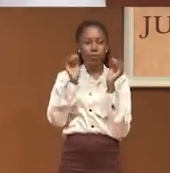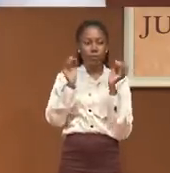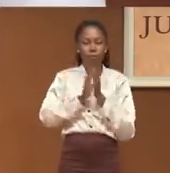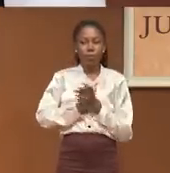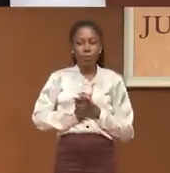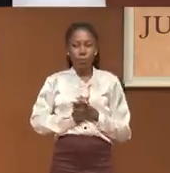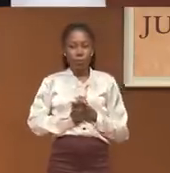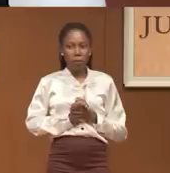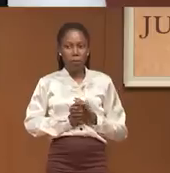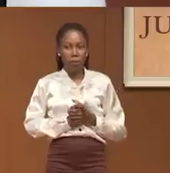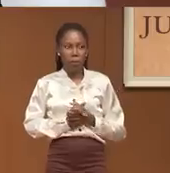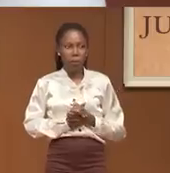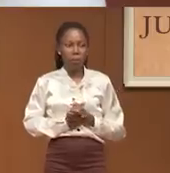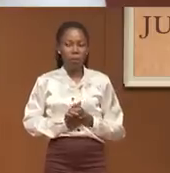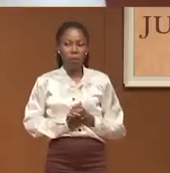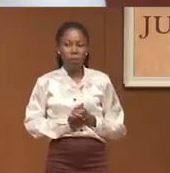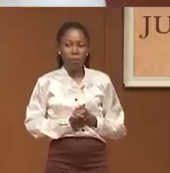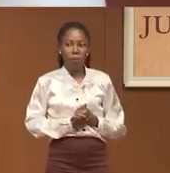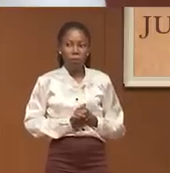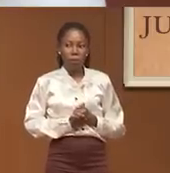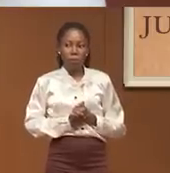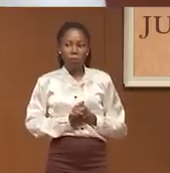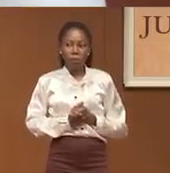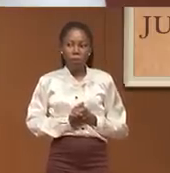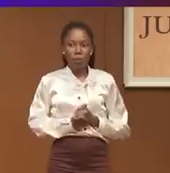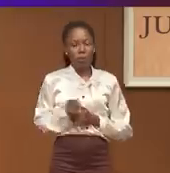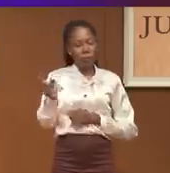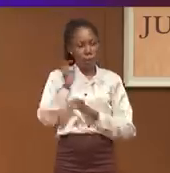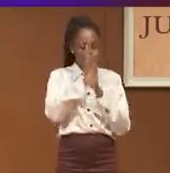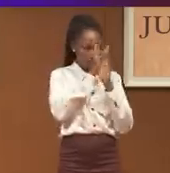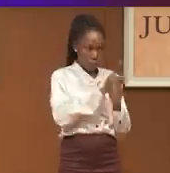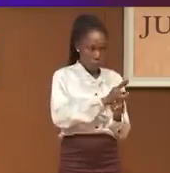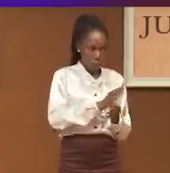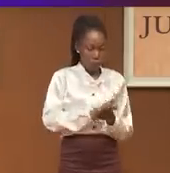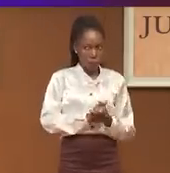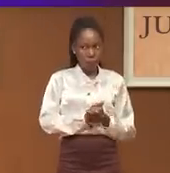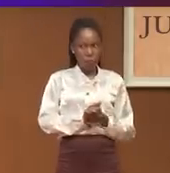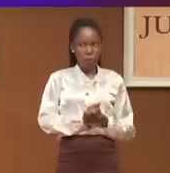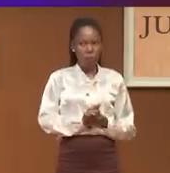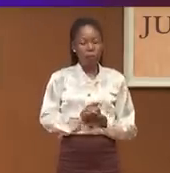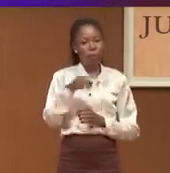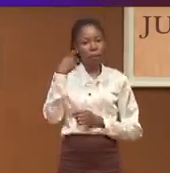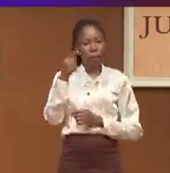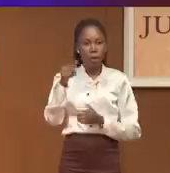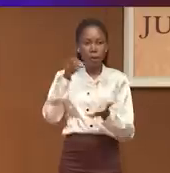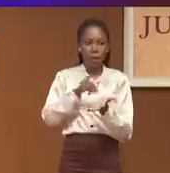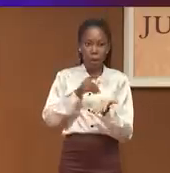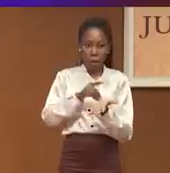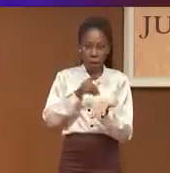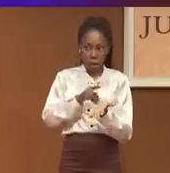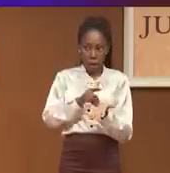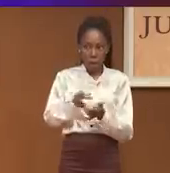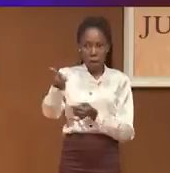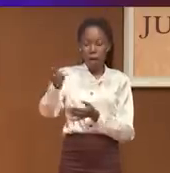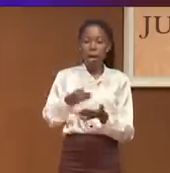That's your case. Yes. Yes, yes, Your Honor. Your Honor, the land in question, I